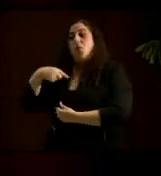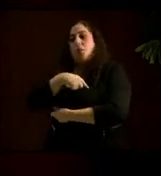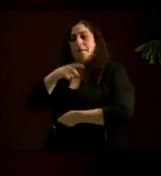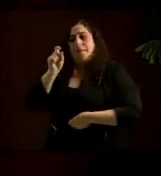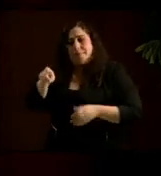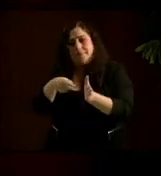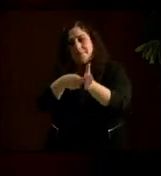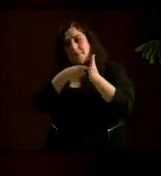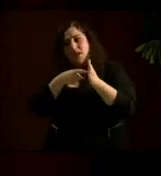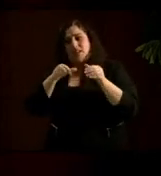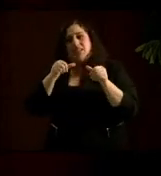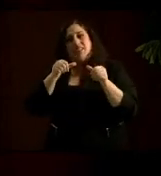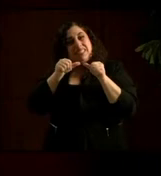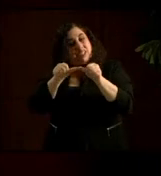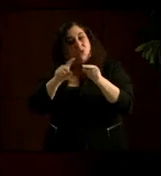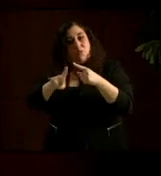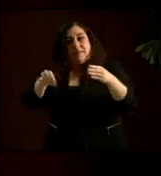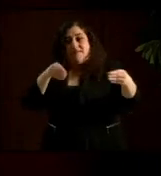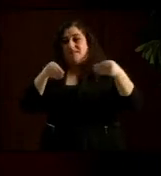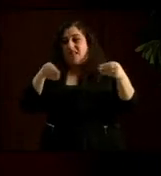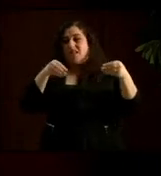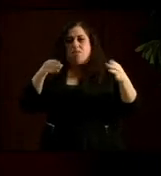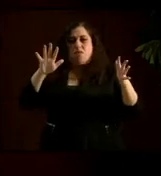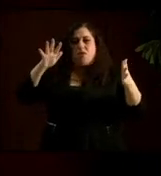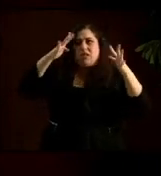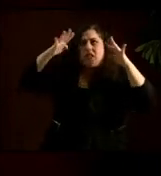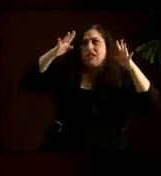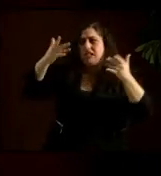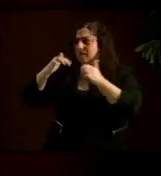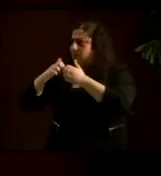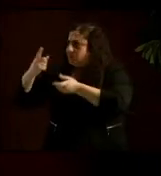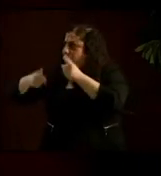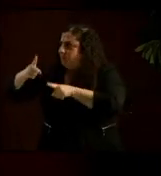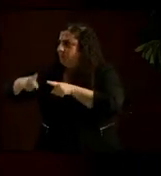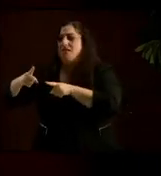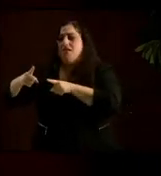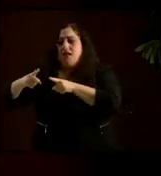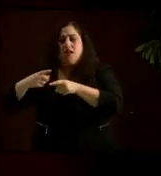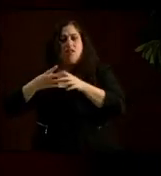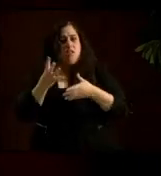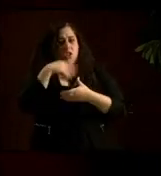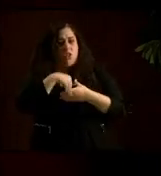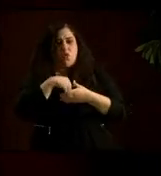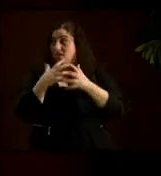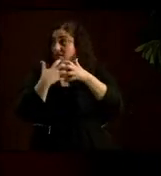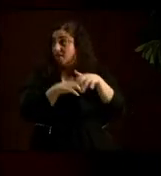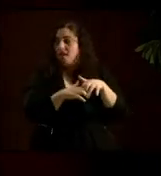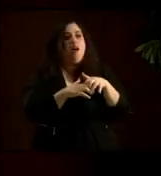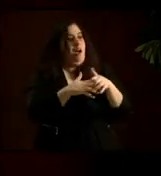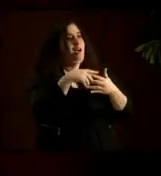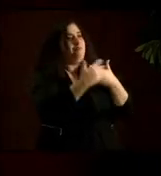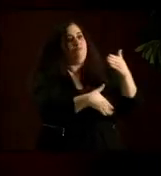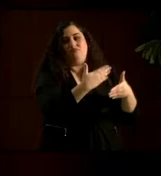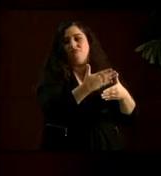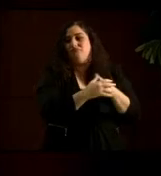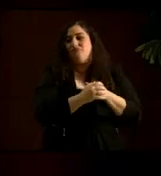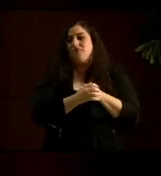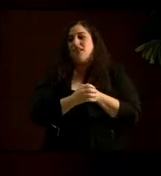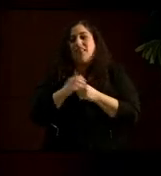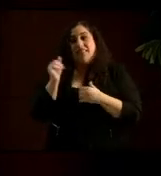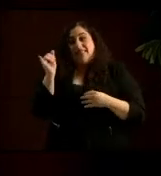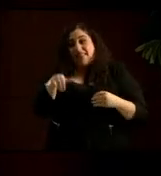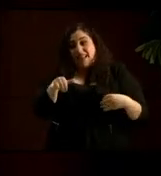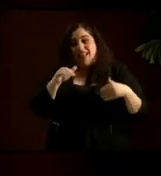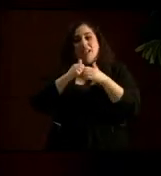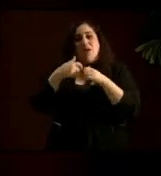At SDSU, the ability to adjust, succeed, integrate, and connect our community infuses our strategic plan. It is